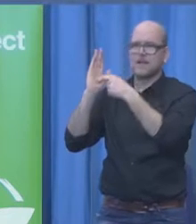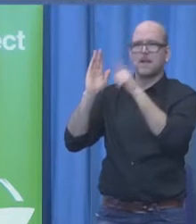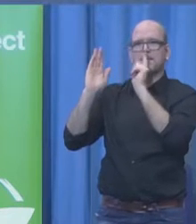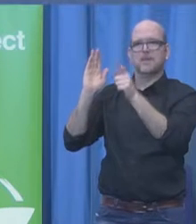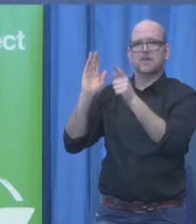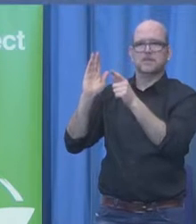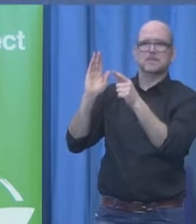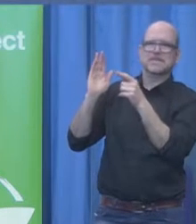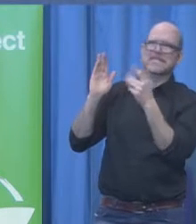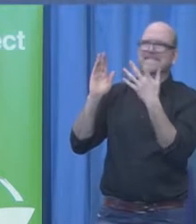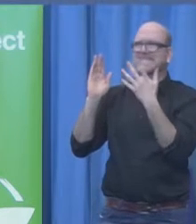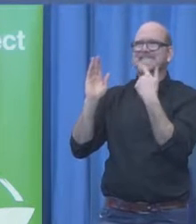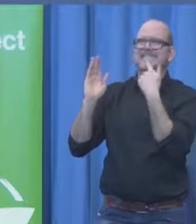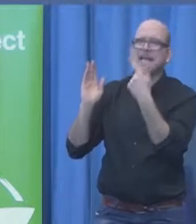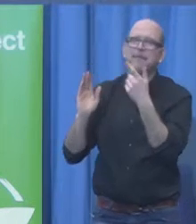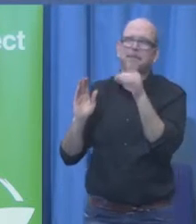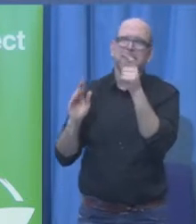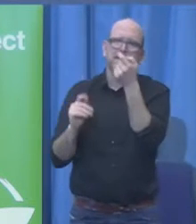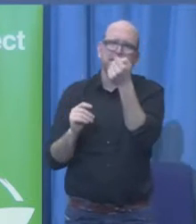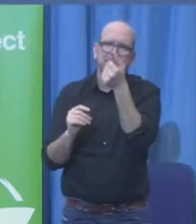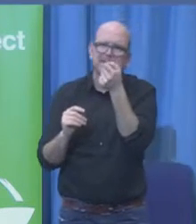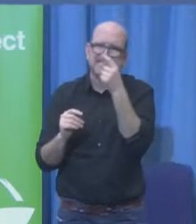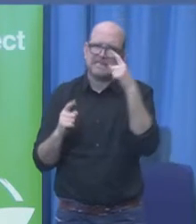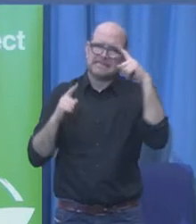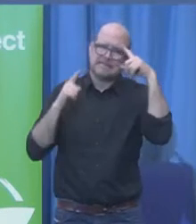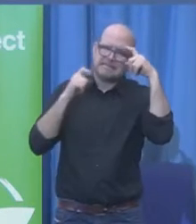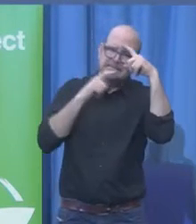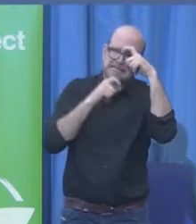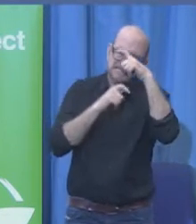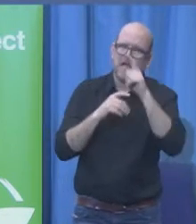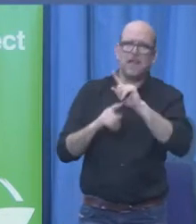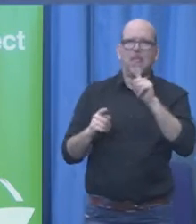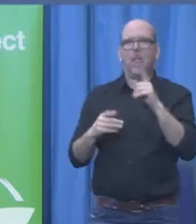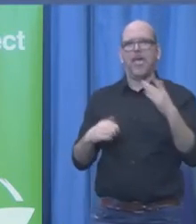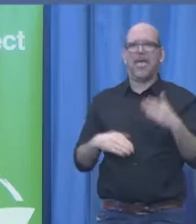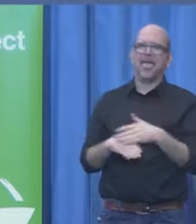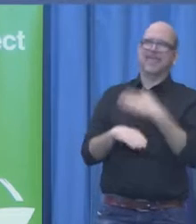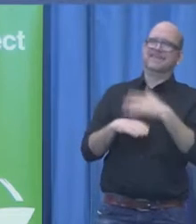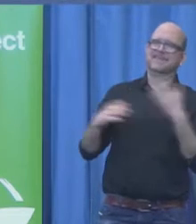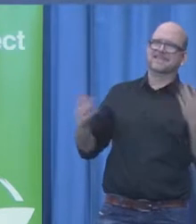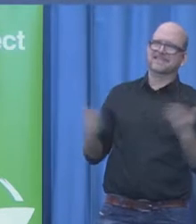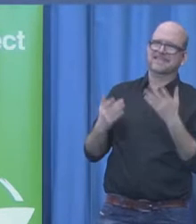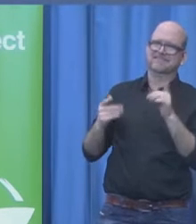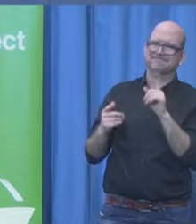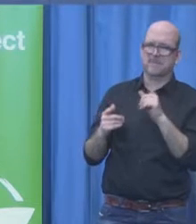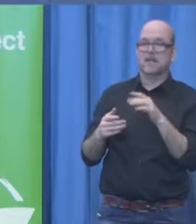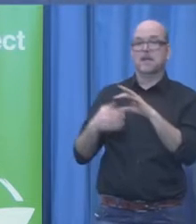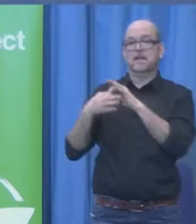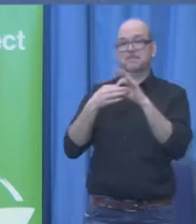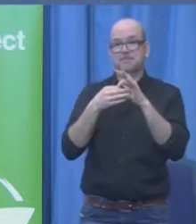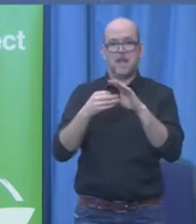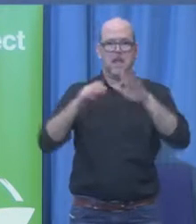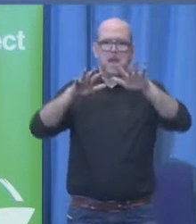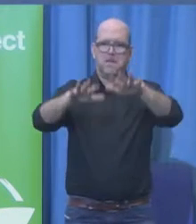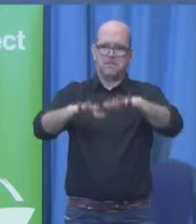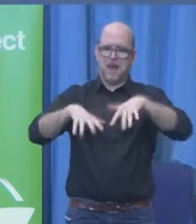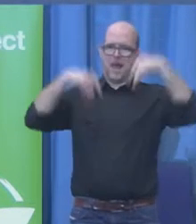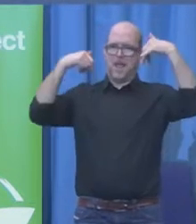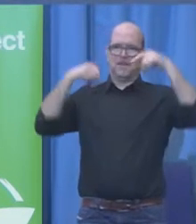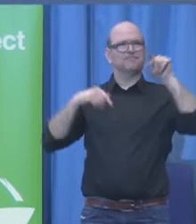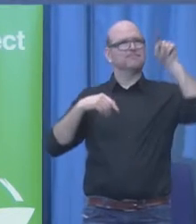to realize, to work out in Parliament, because there were a lot